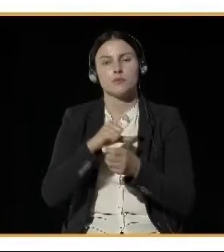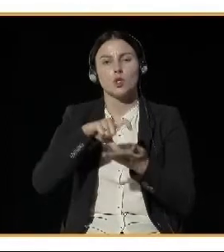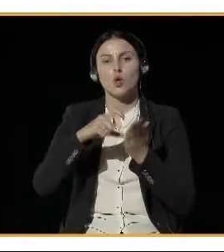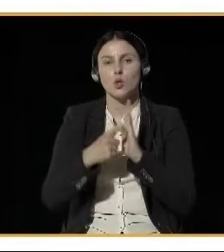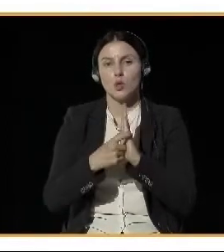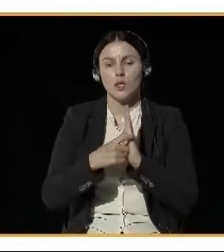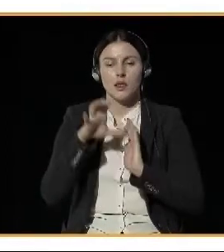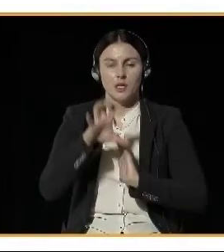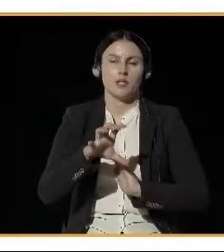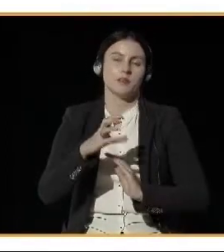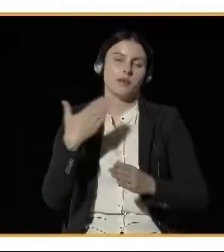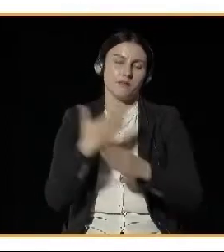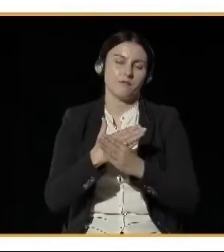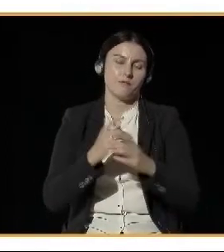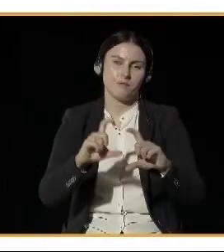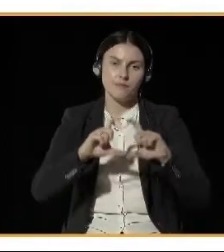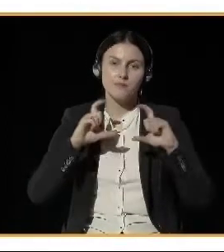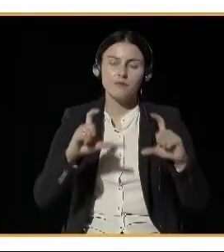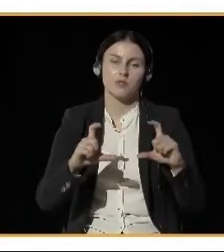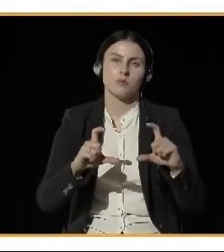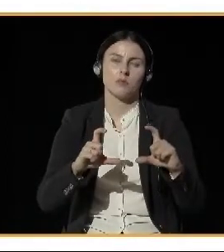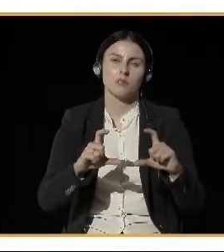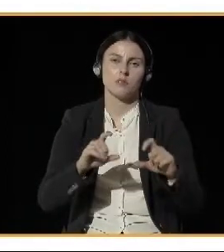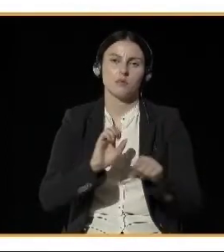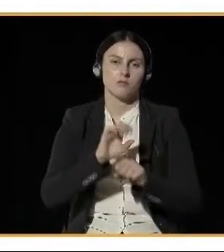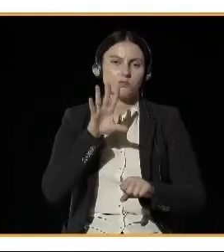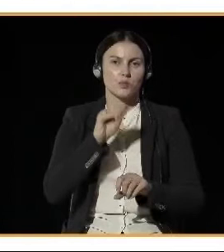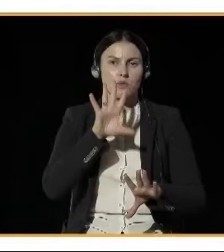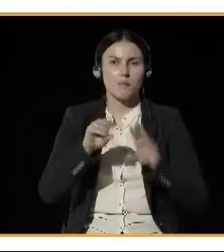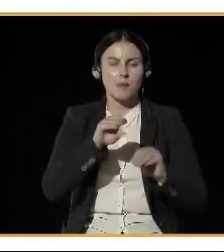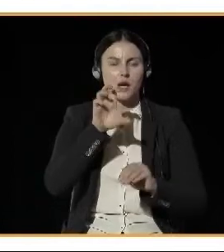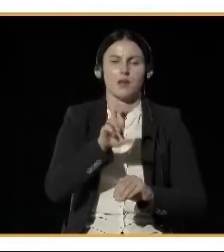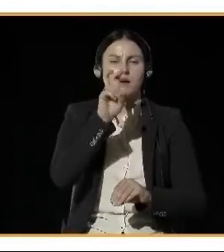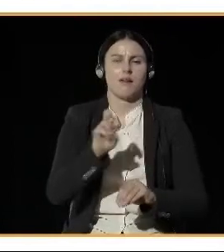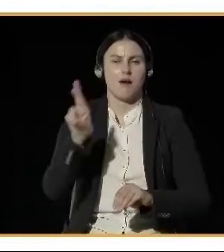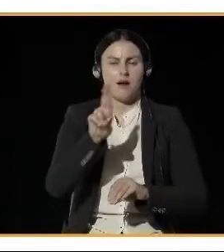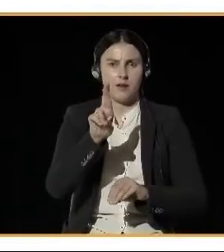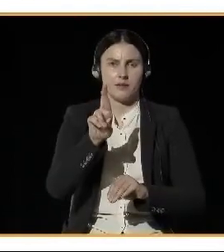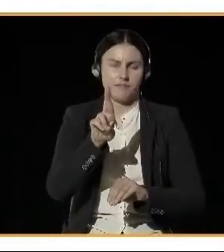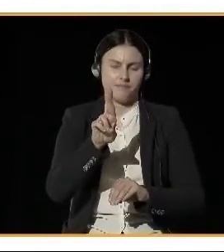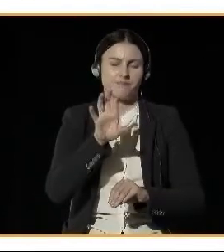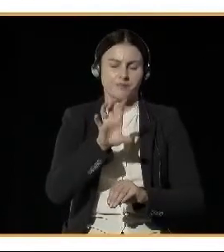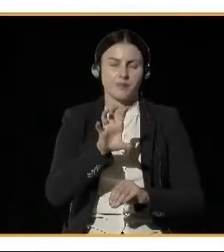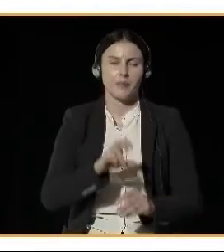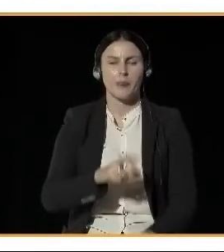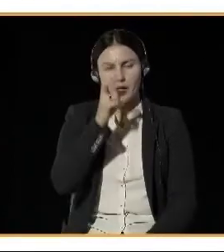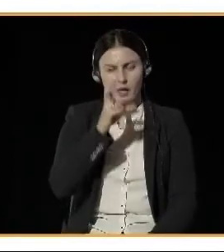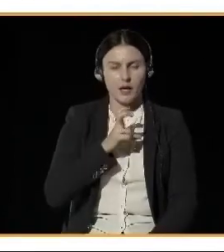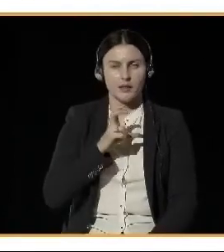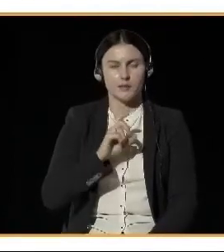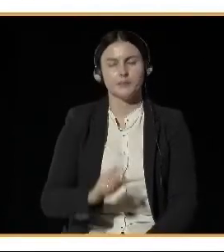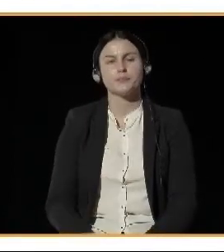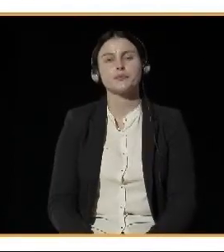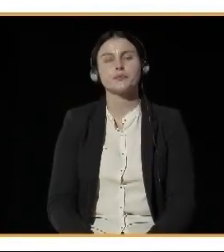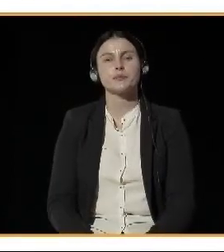opinion, those centers, their importance are crucial in the